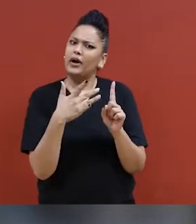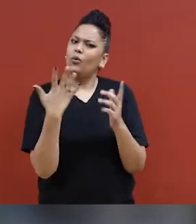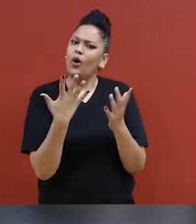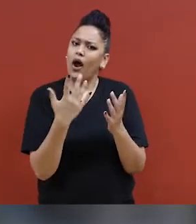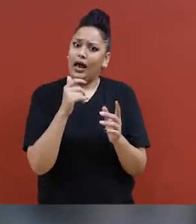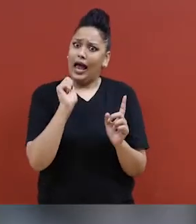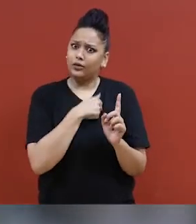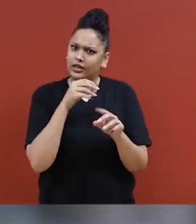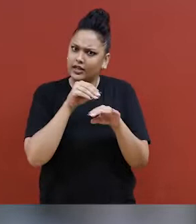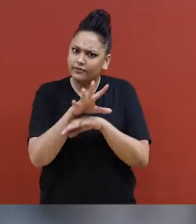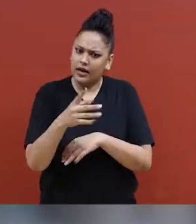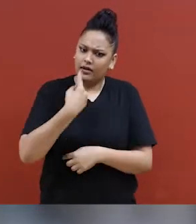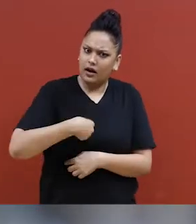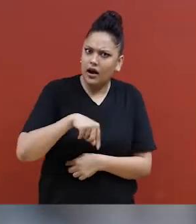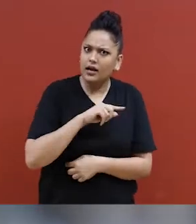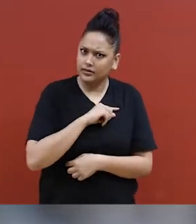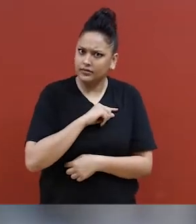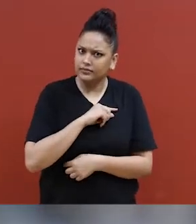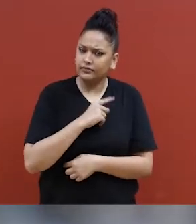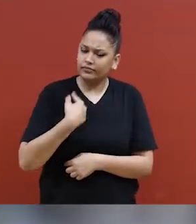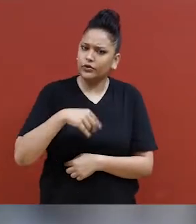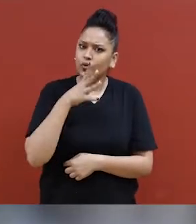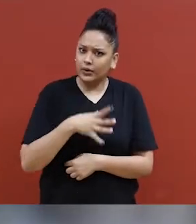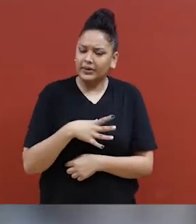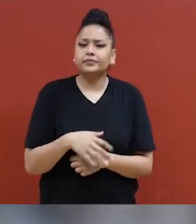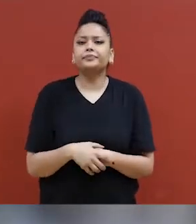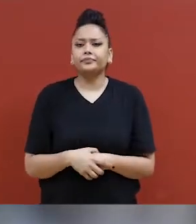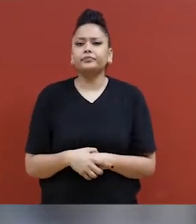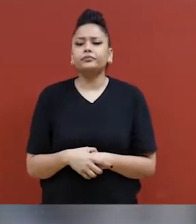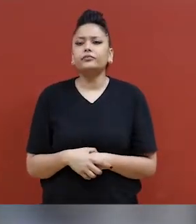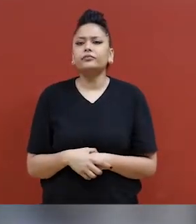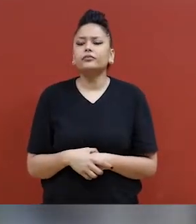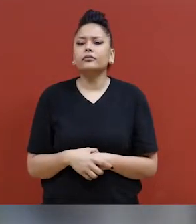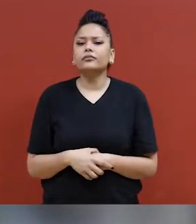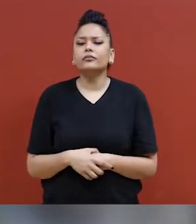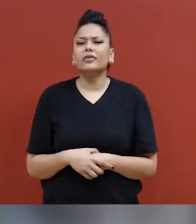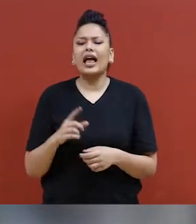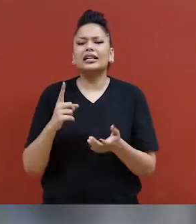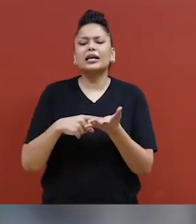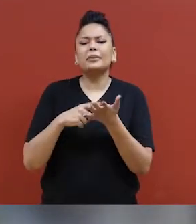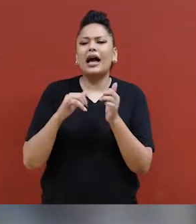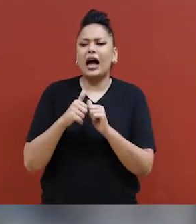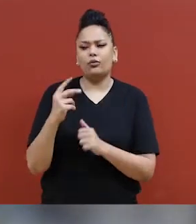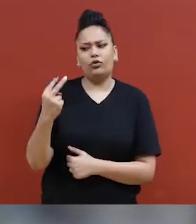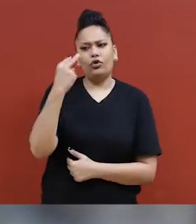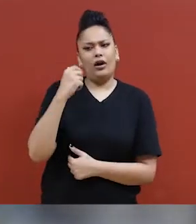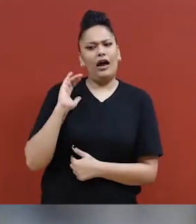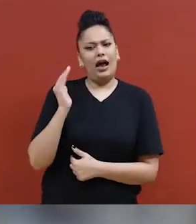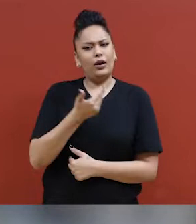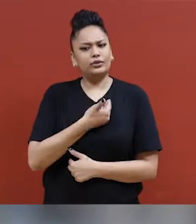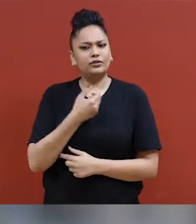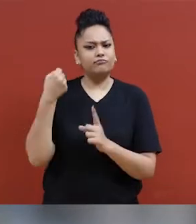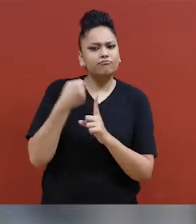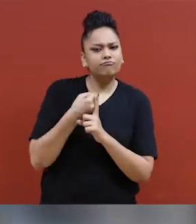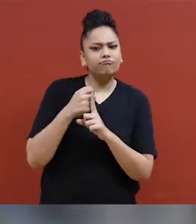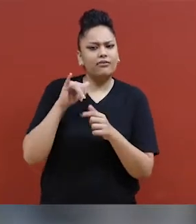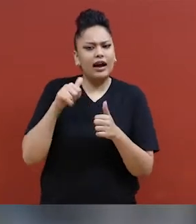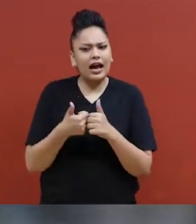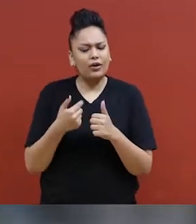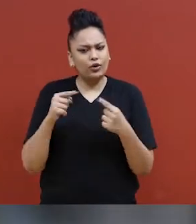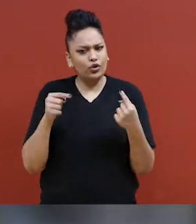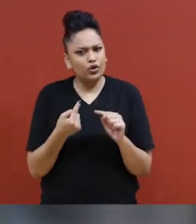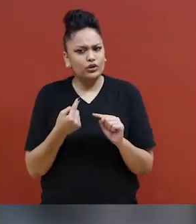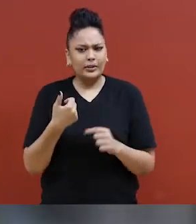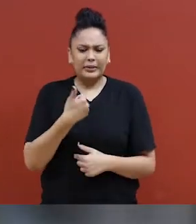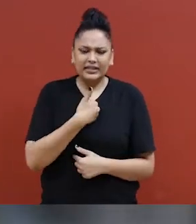of infiltrate us as women and inform sometimes how we see ourselves, how